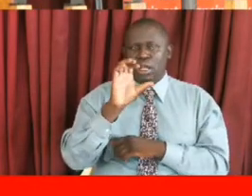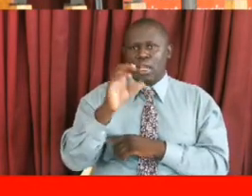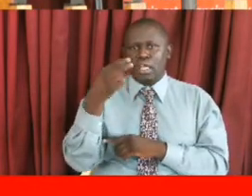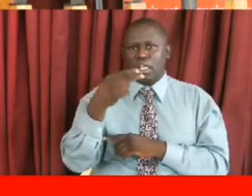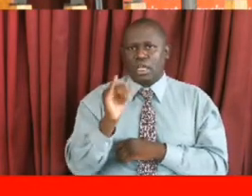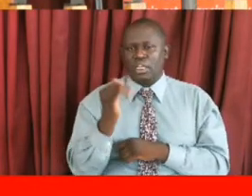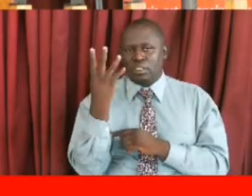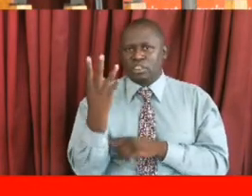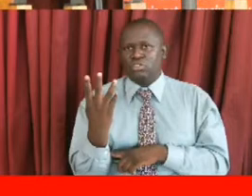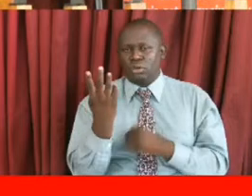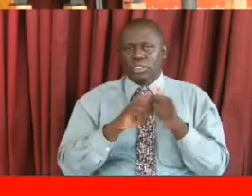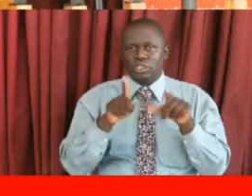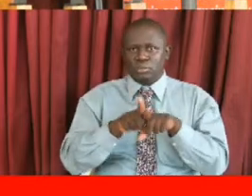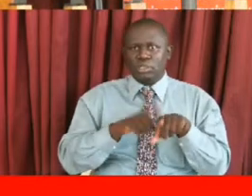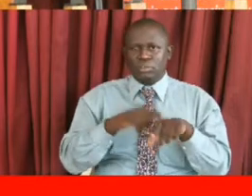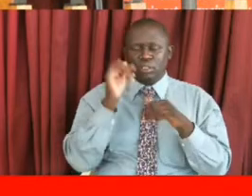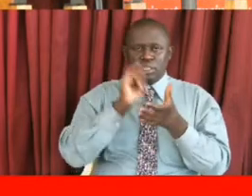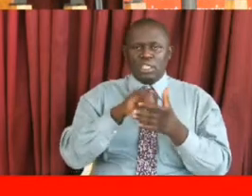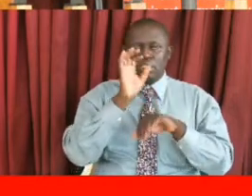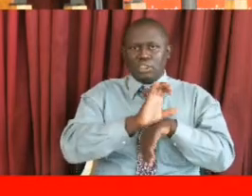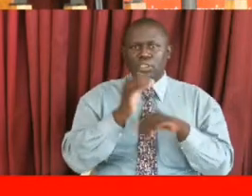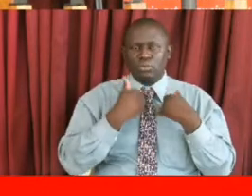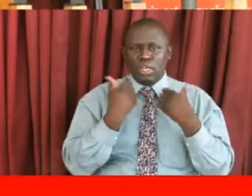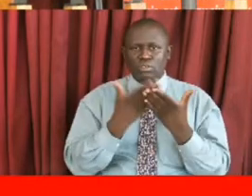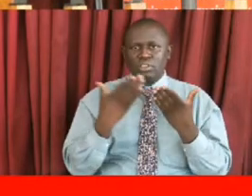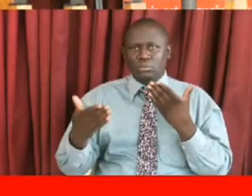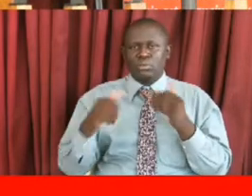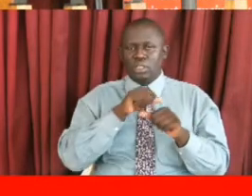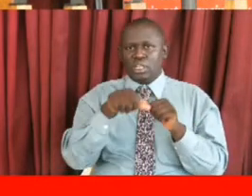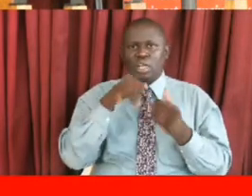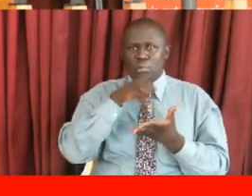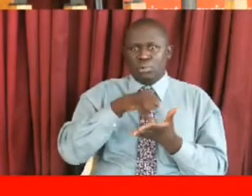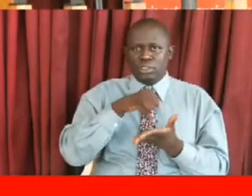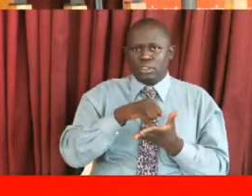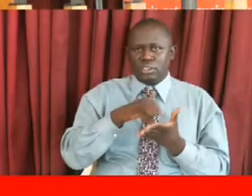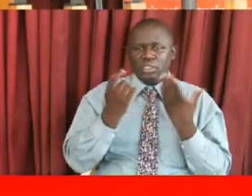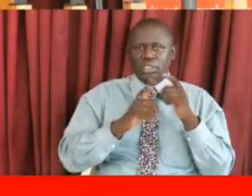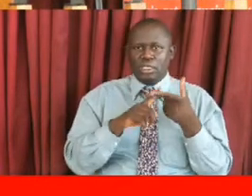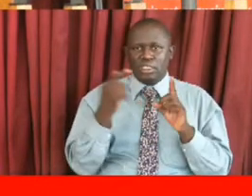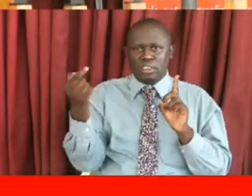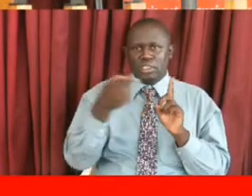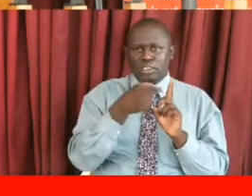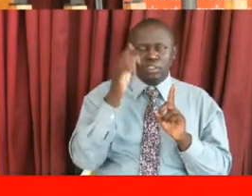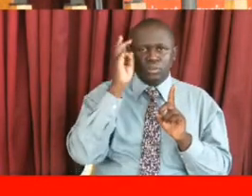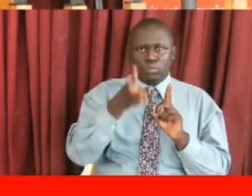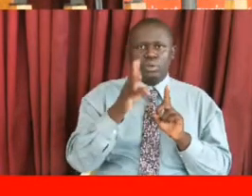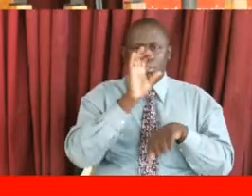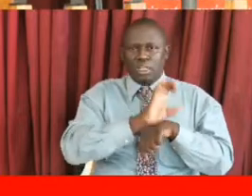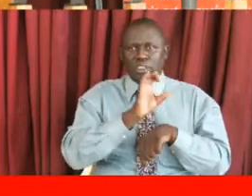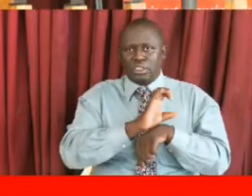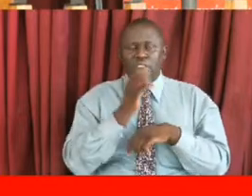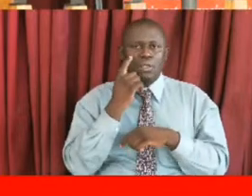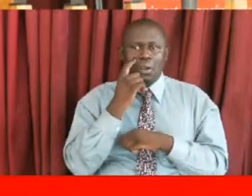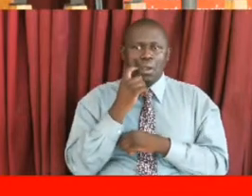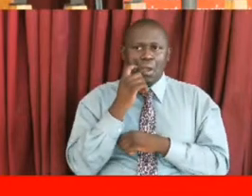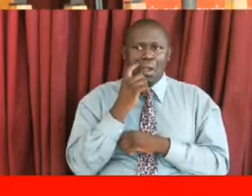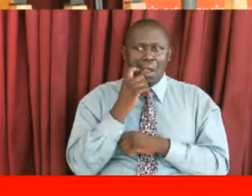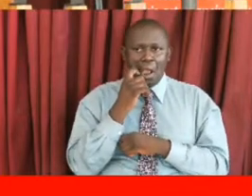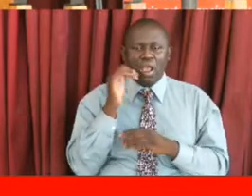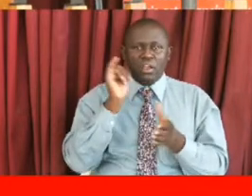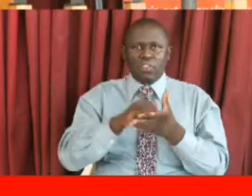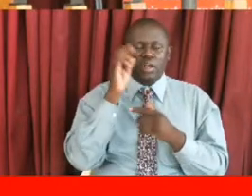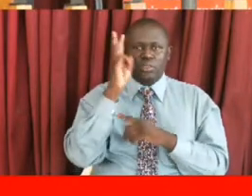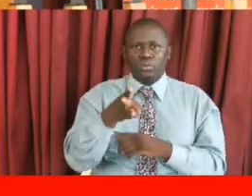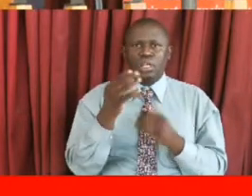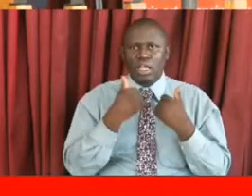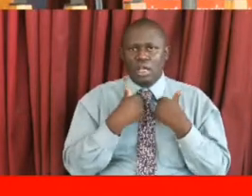will be something about it it will be a church that will